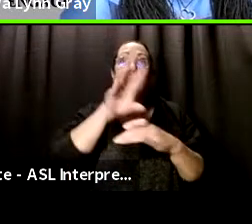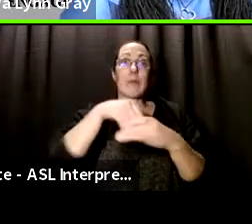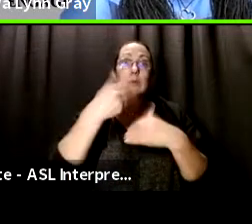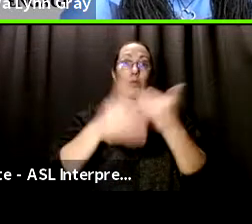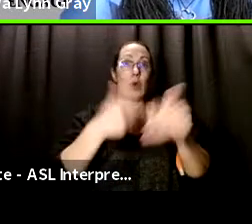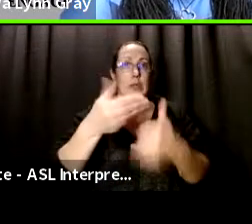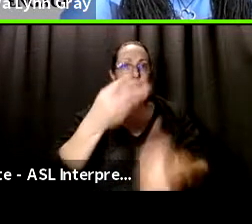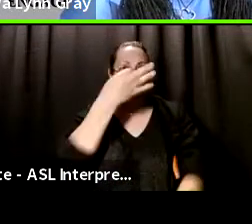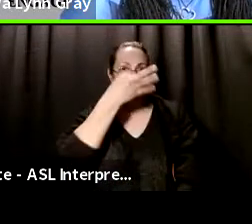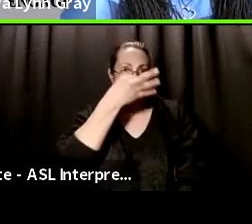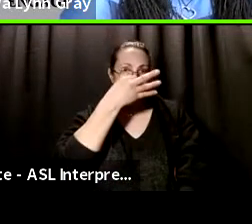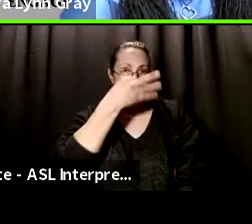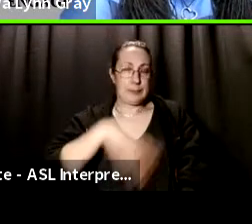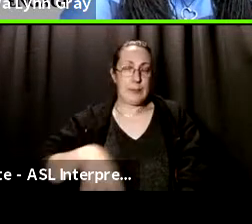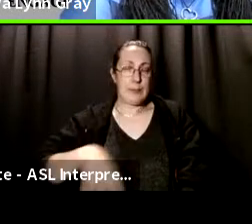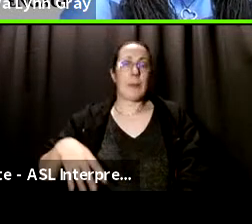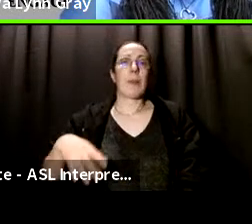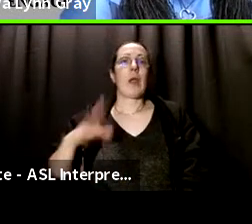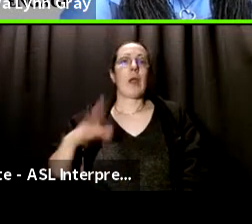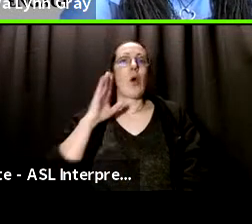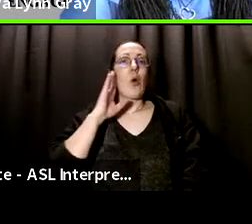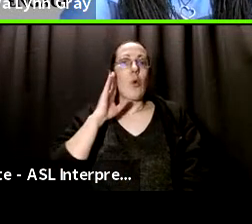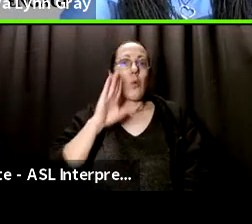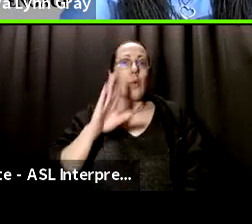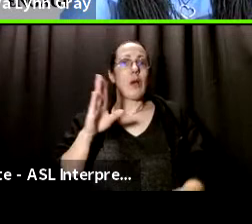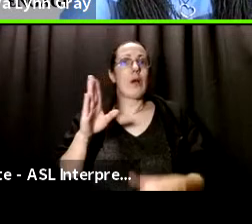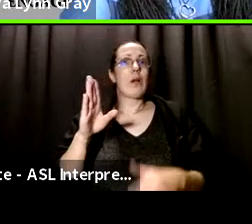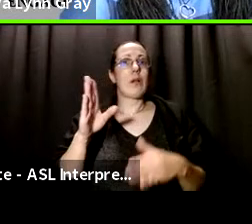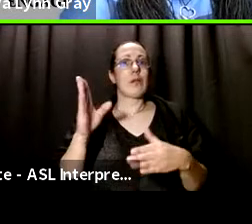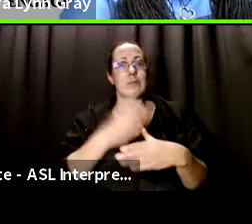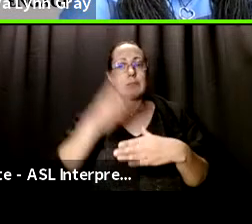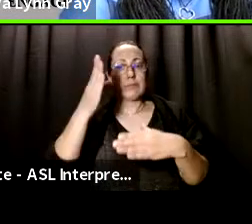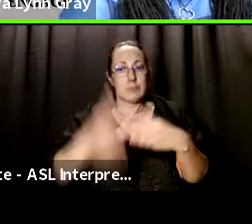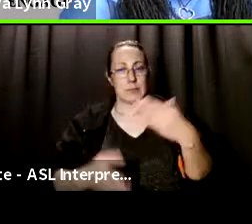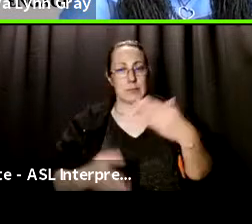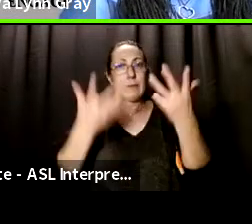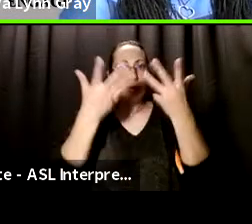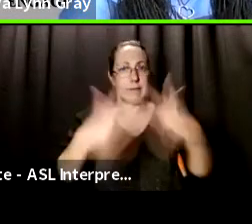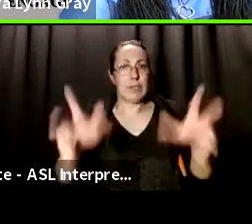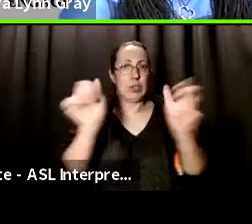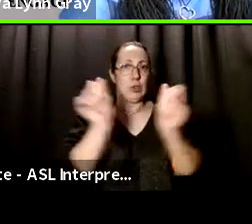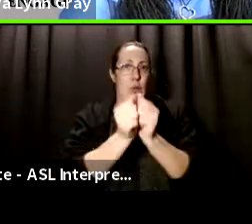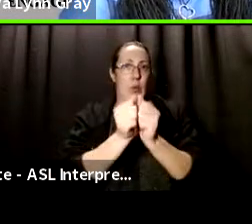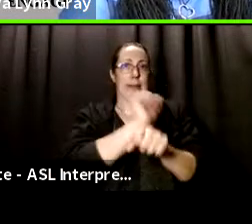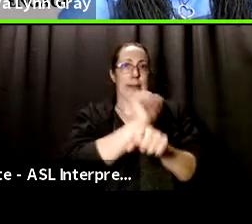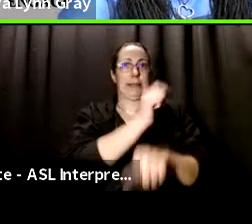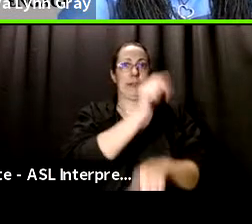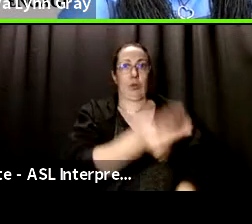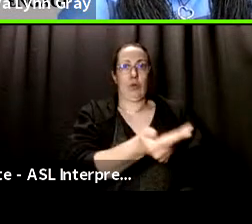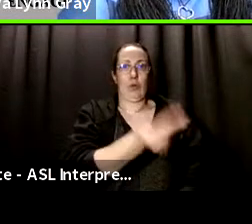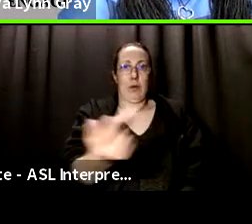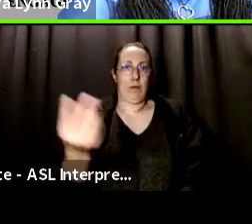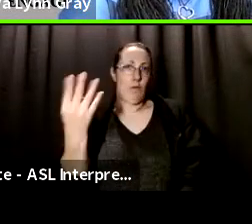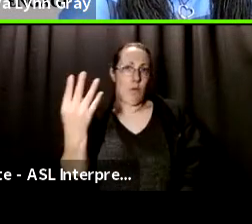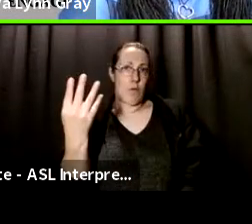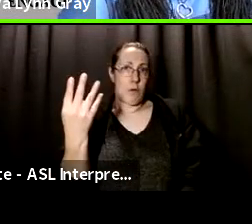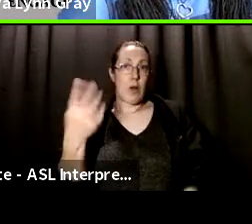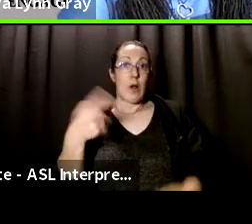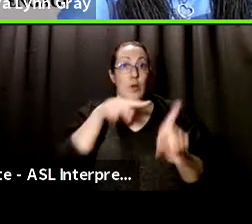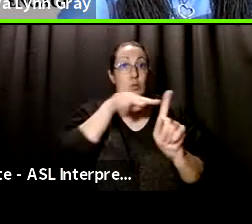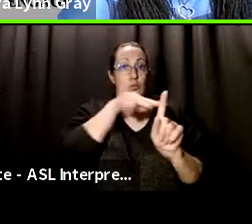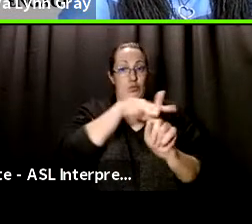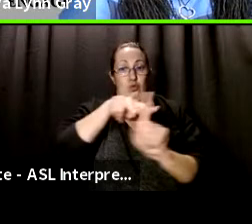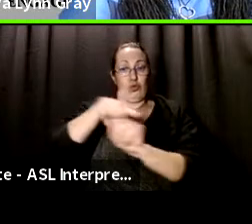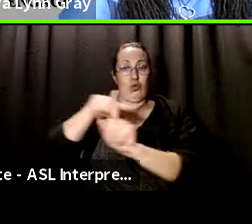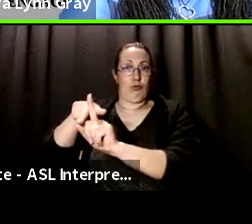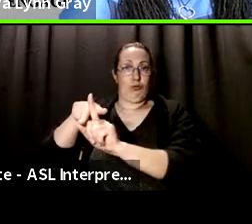process shortly to finalize tasks 3 and 4. The chargers that have already been